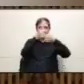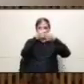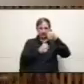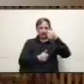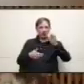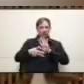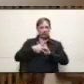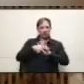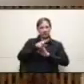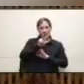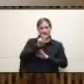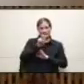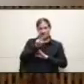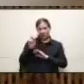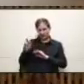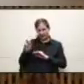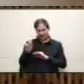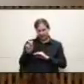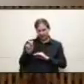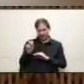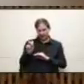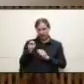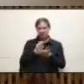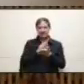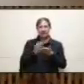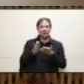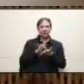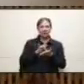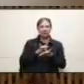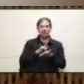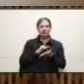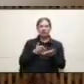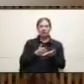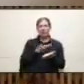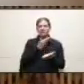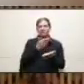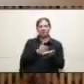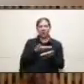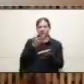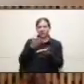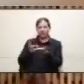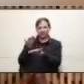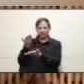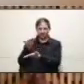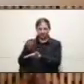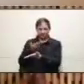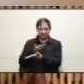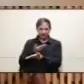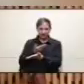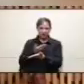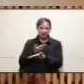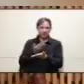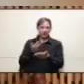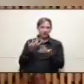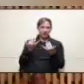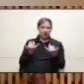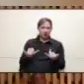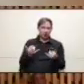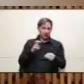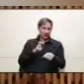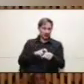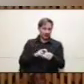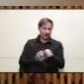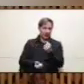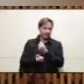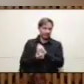2020. So some positions have been removed in that organizational structure. So what must happen now is